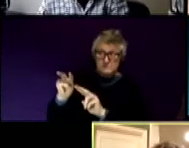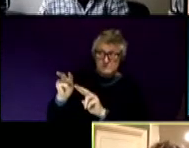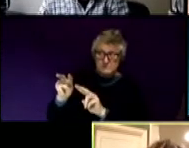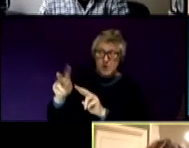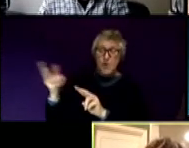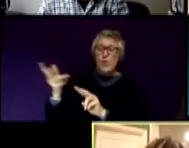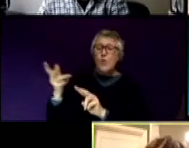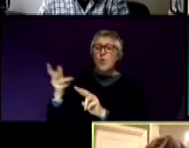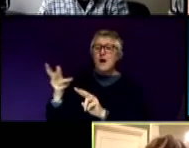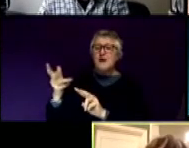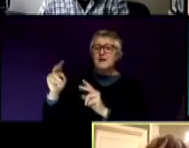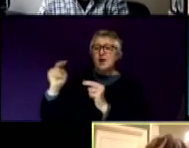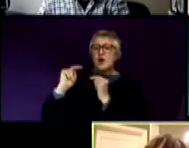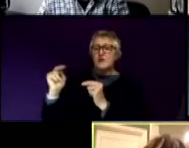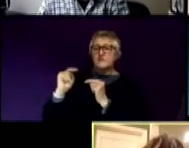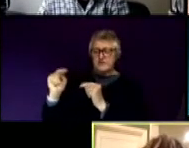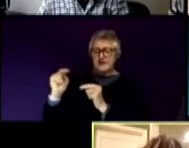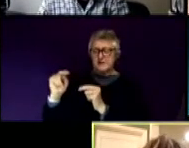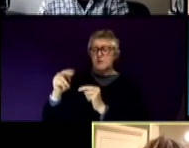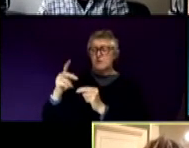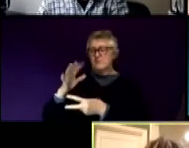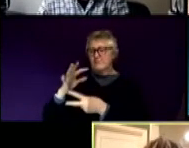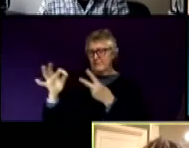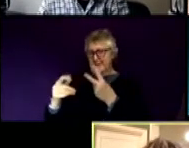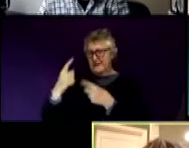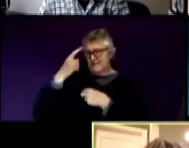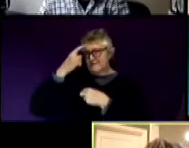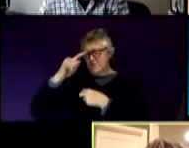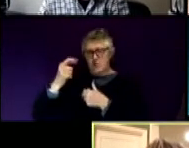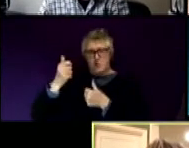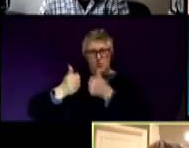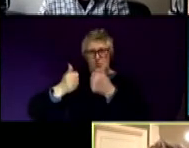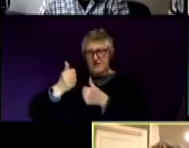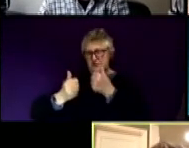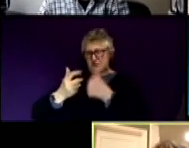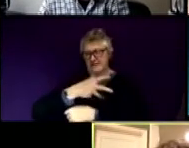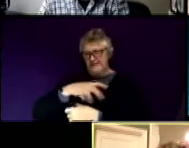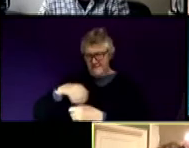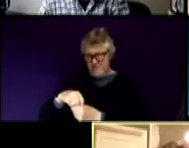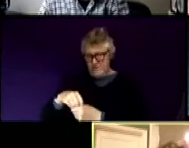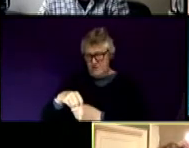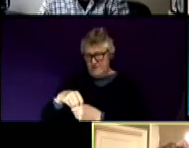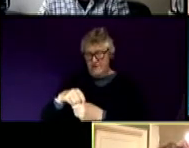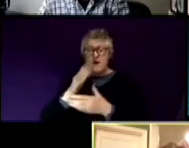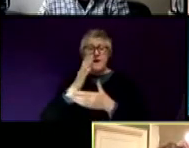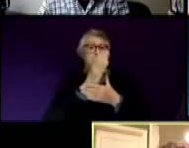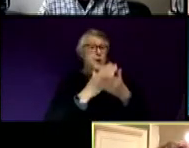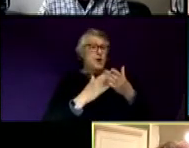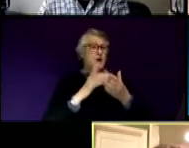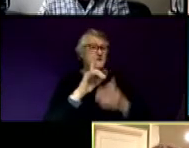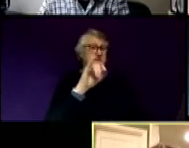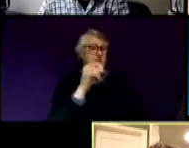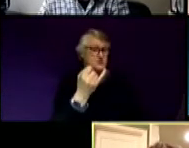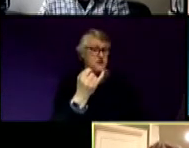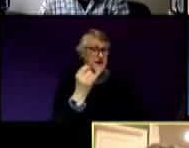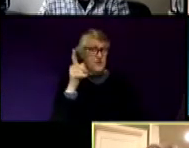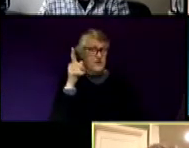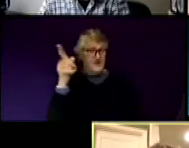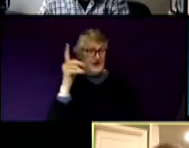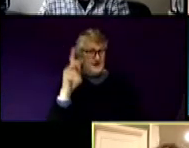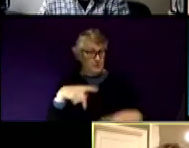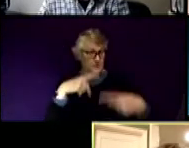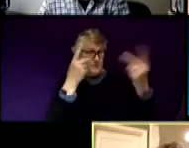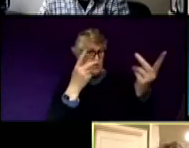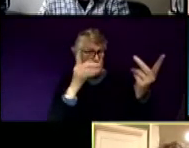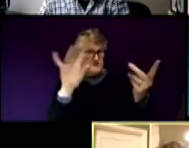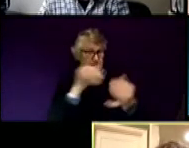part of the collective bargaining agreement. And part of what the DOJ had proposed in their final remedies